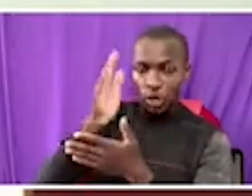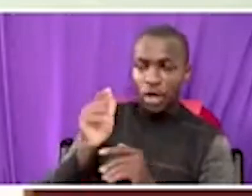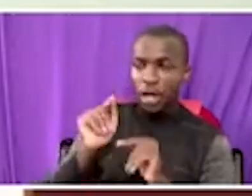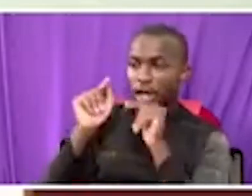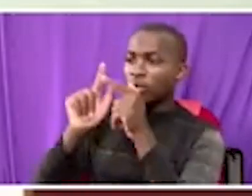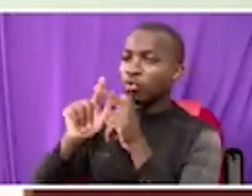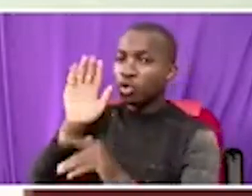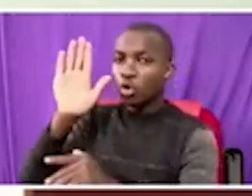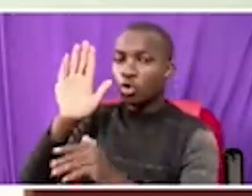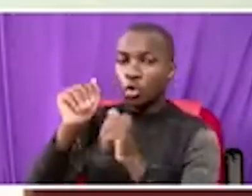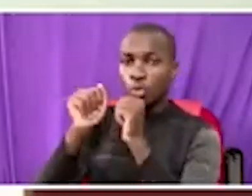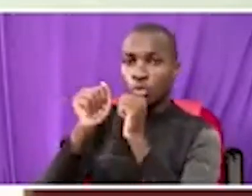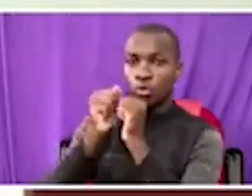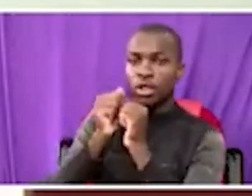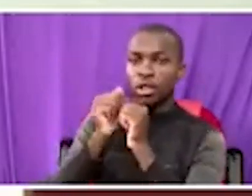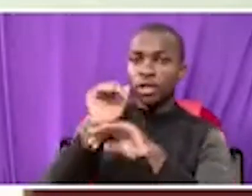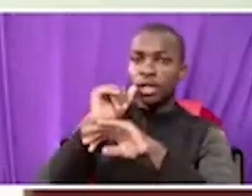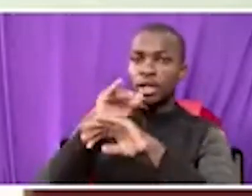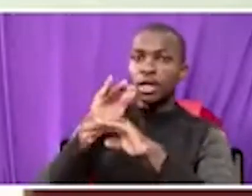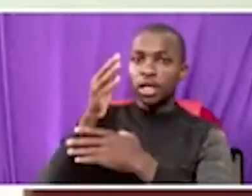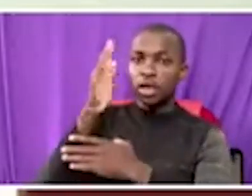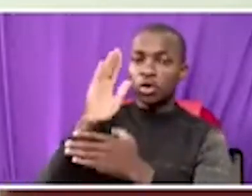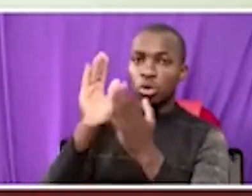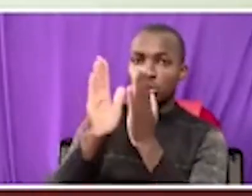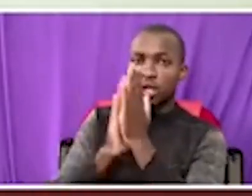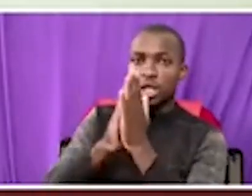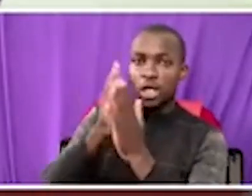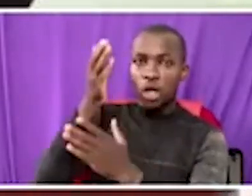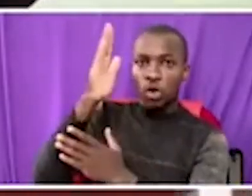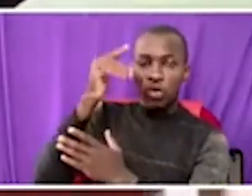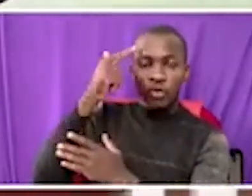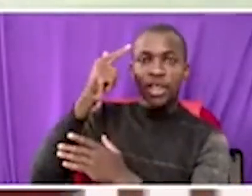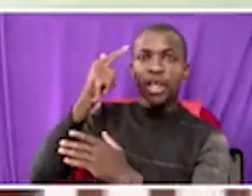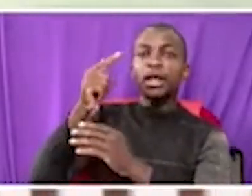with tambourines, thanking God and praising God for the victory?